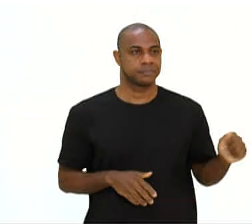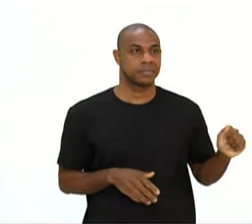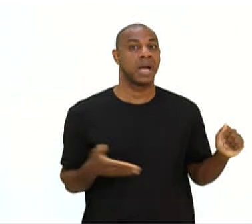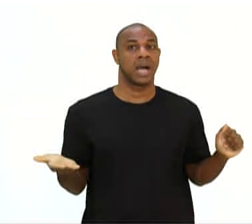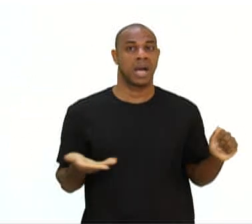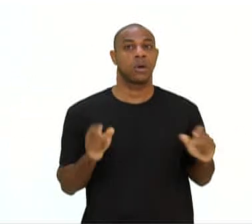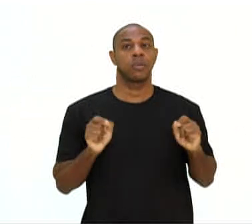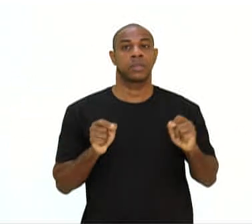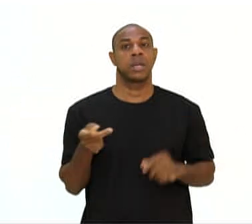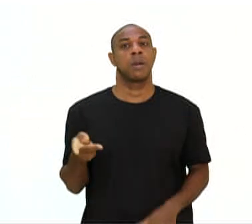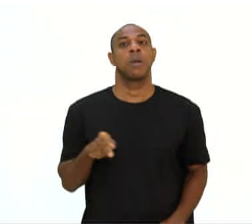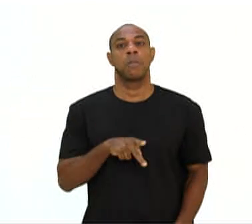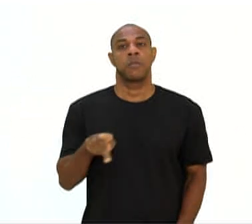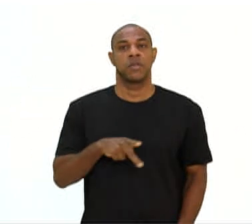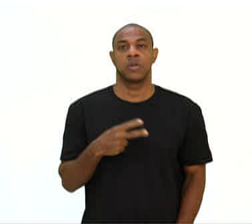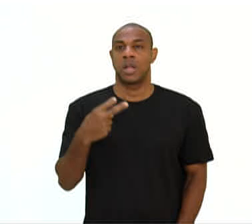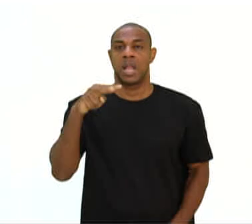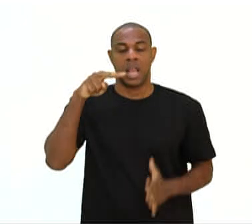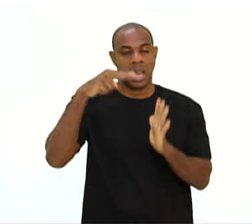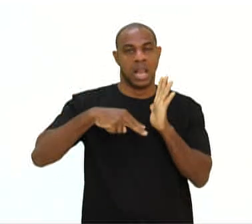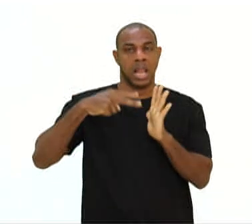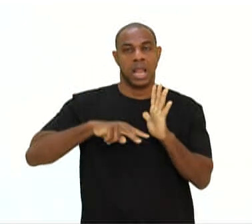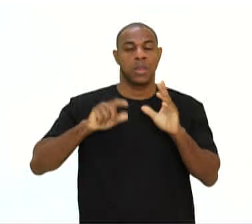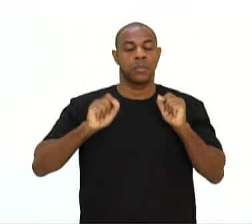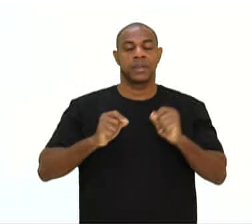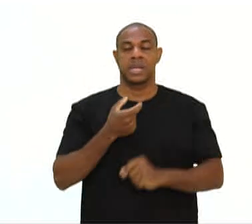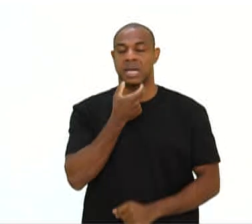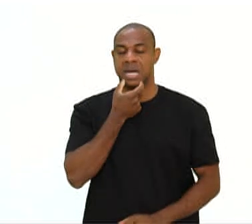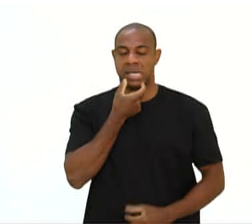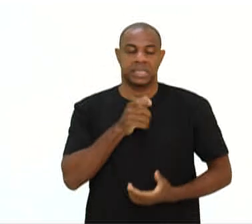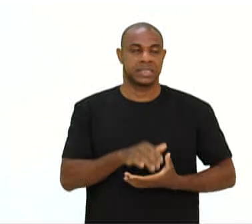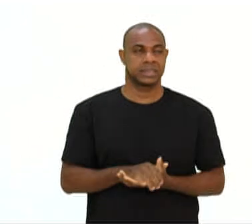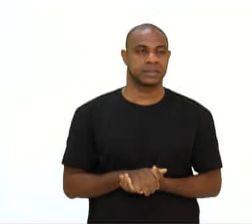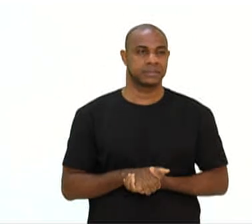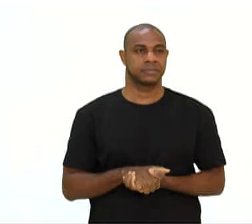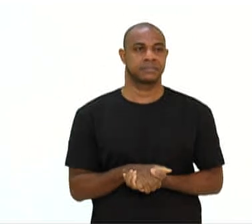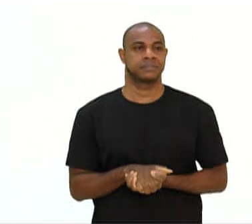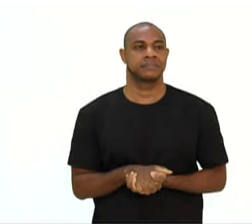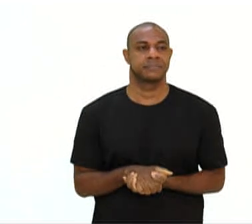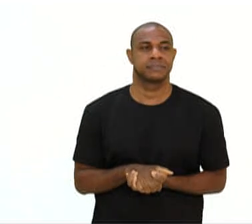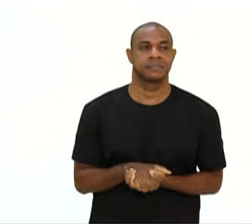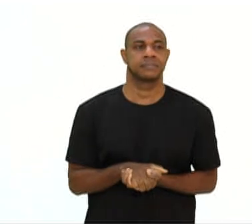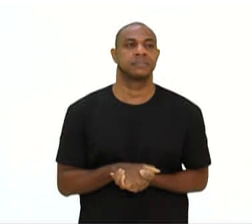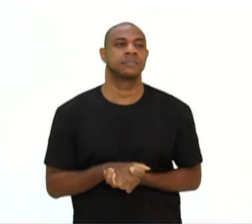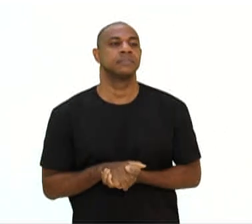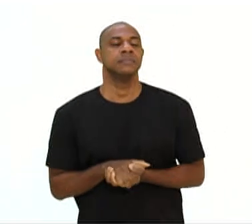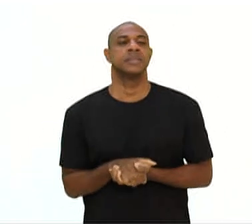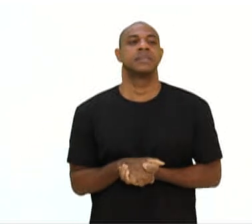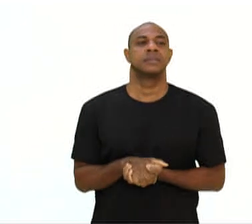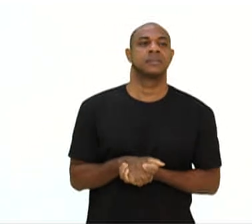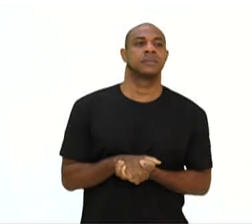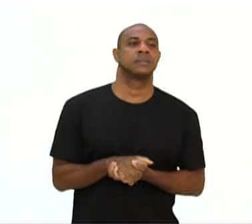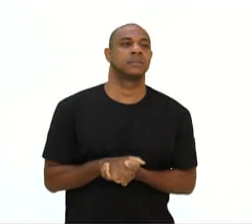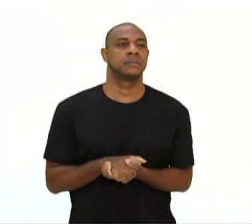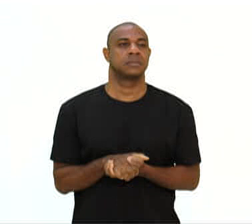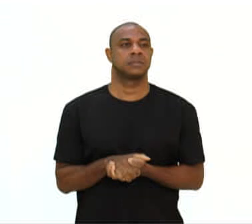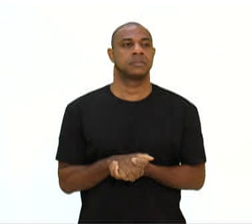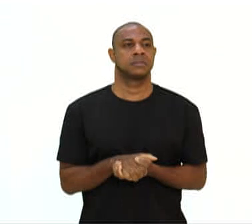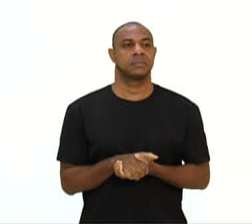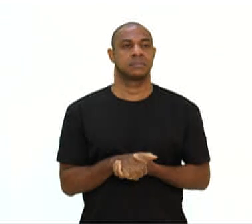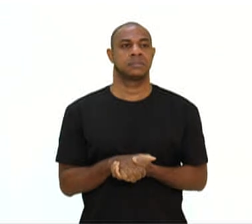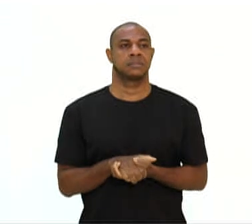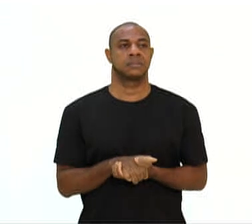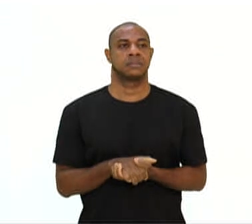remains Thanksgiving's dinner. The dinner traditionally consists of foods like turkey, potatoes, usually mashed, stuffing,